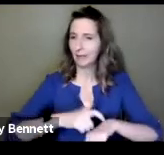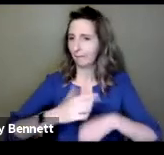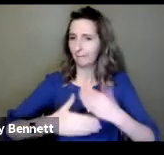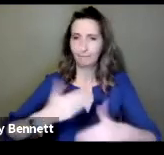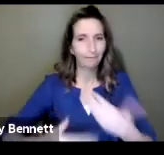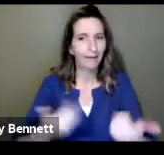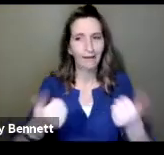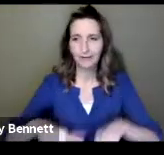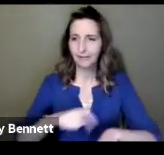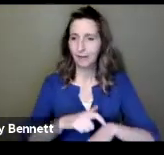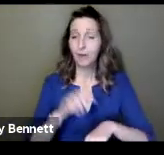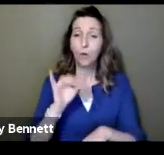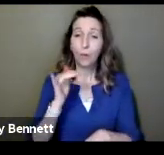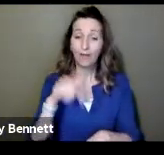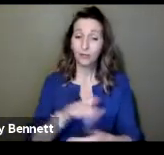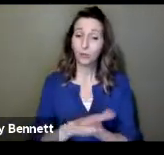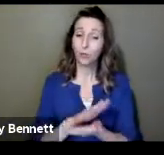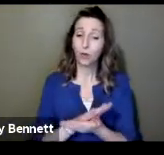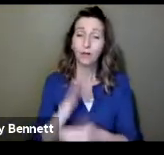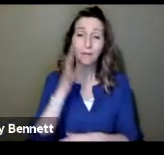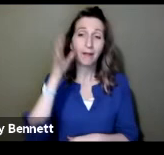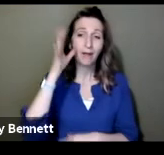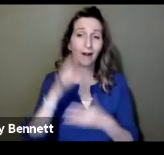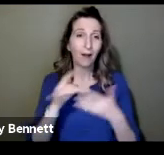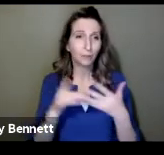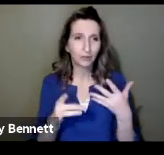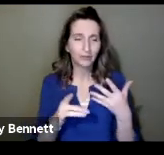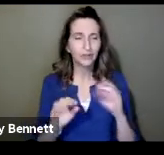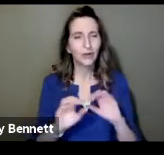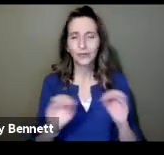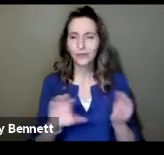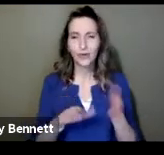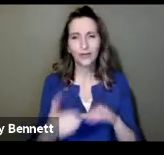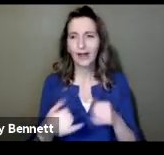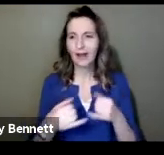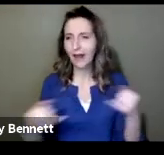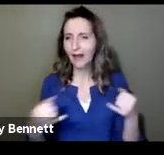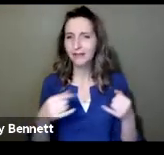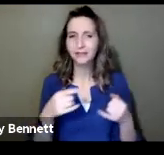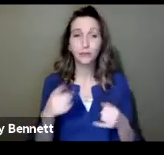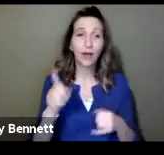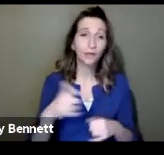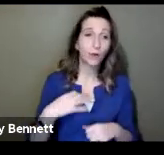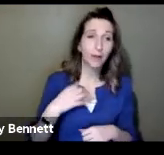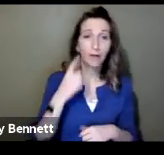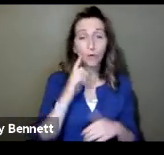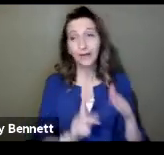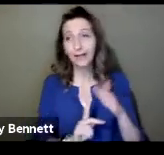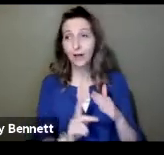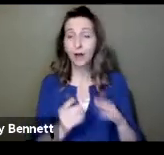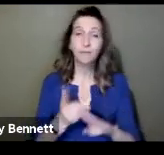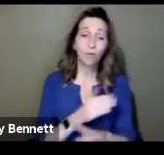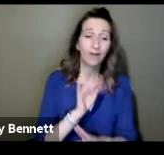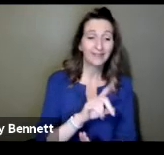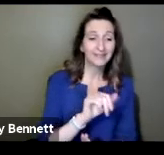is parent option, we don't have deadlines that you have to apply for kindergarten by a certain time. If you decide to come in the middle